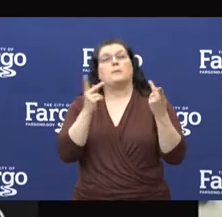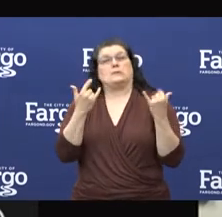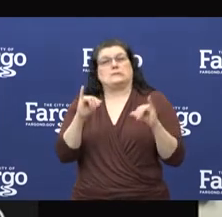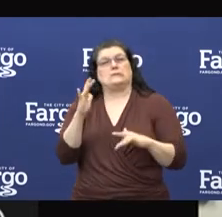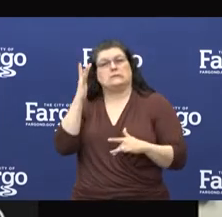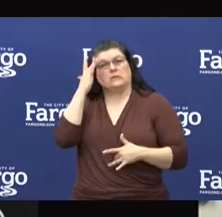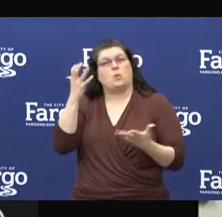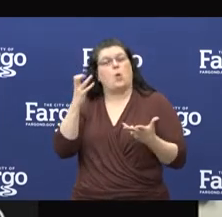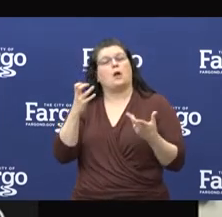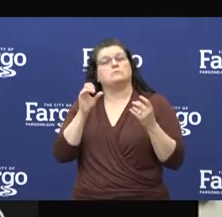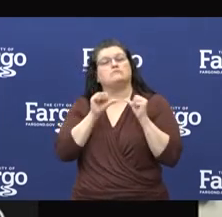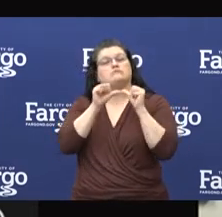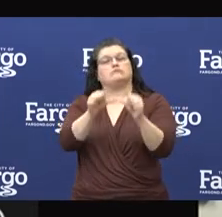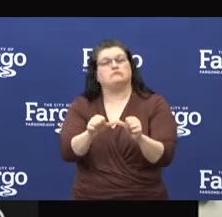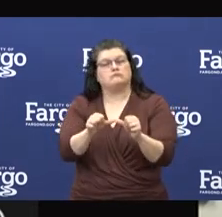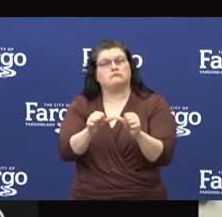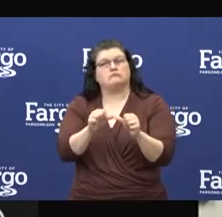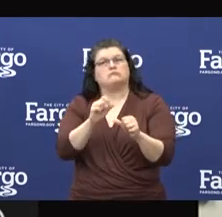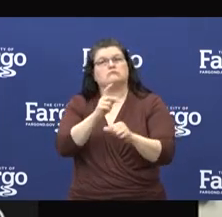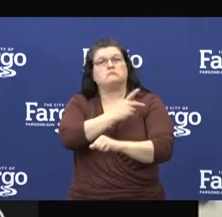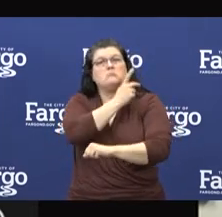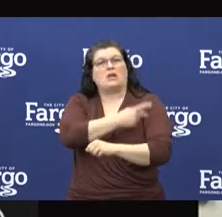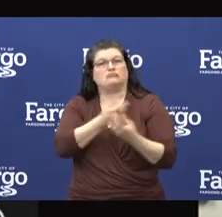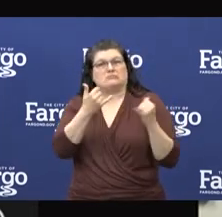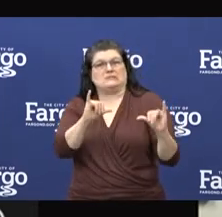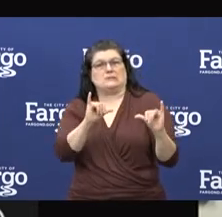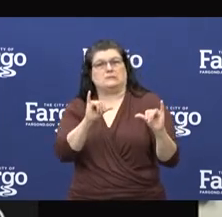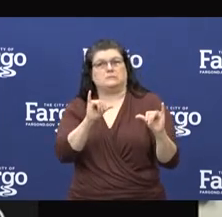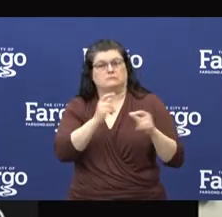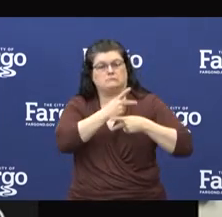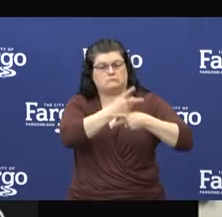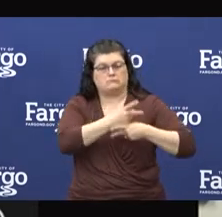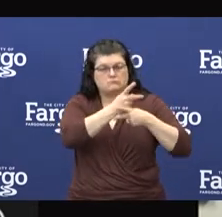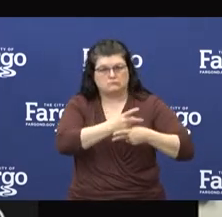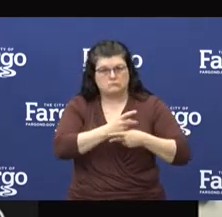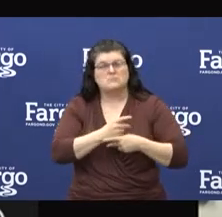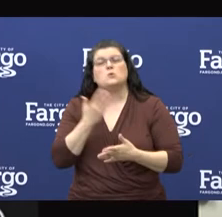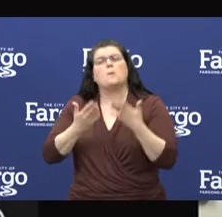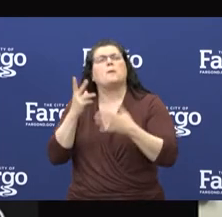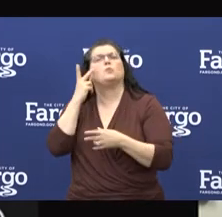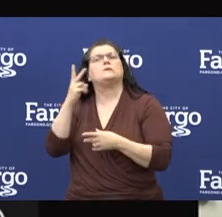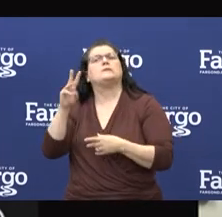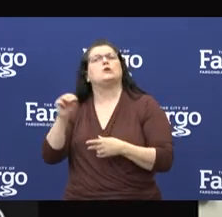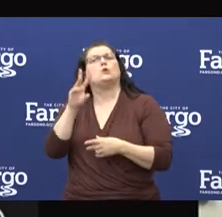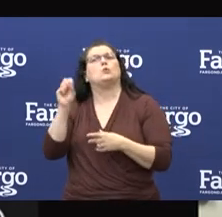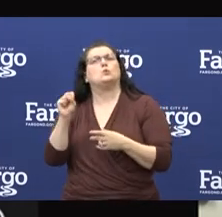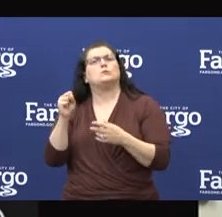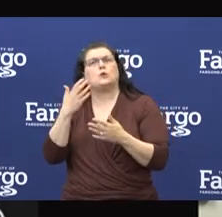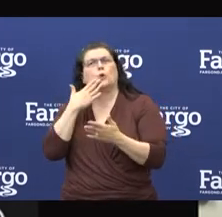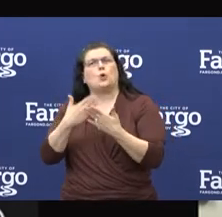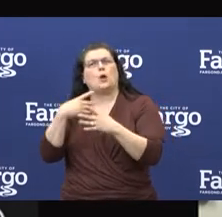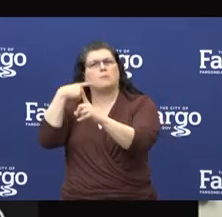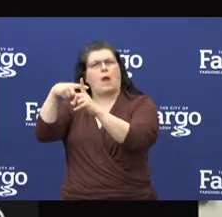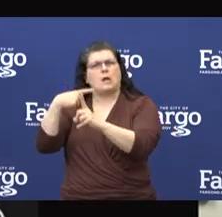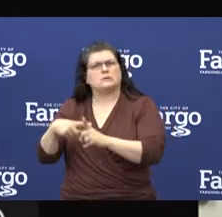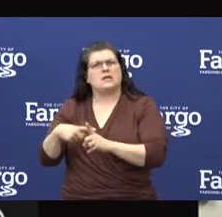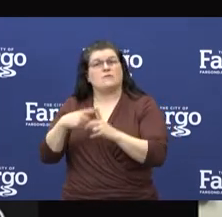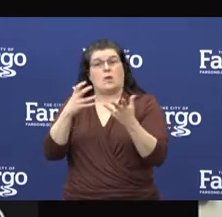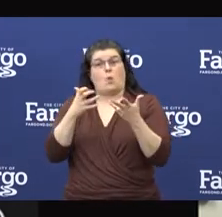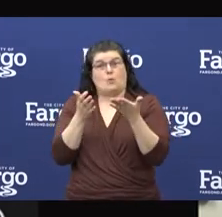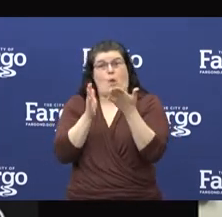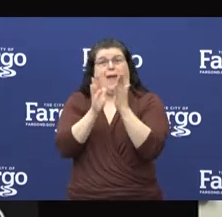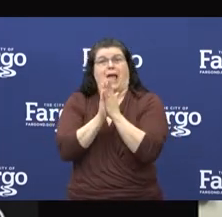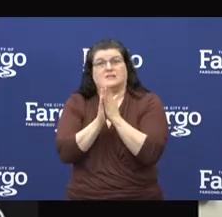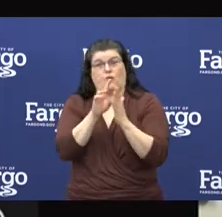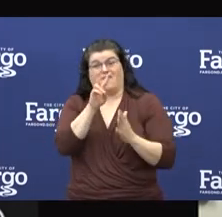safe. There is also some good news that many people may have seen on the quest for a coronavirus vaccine.